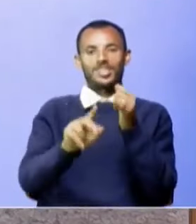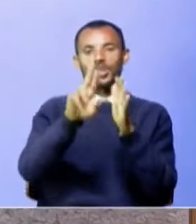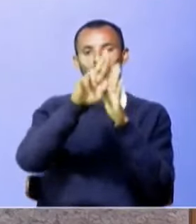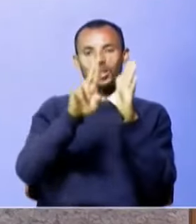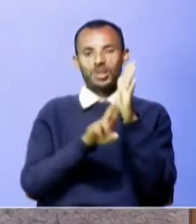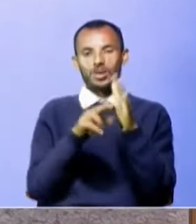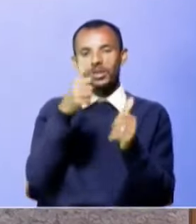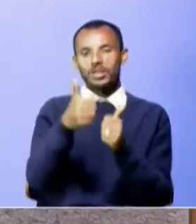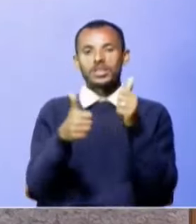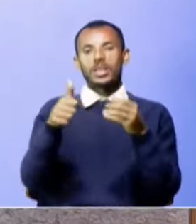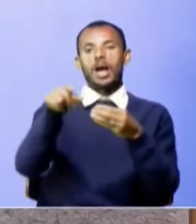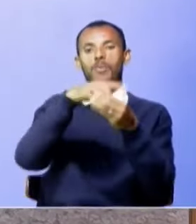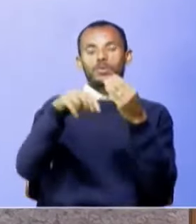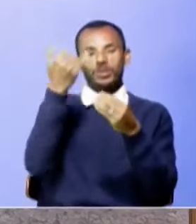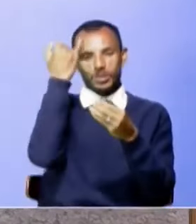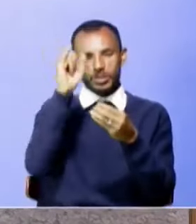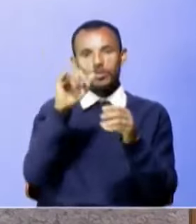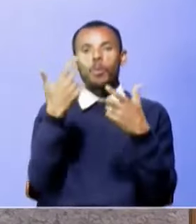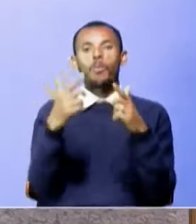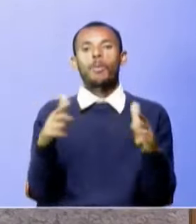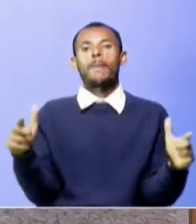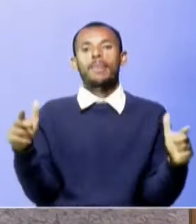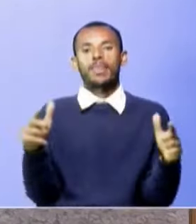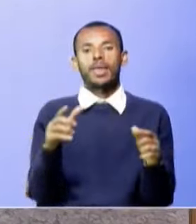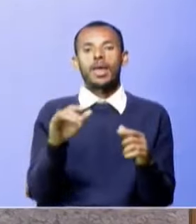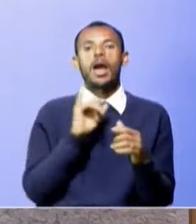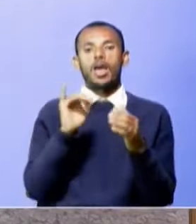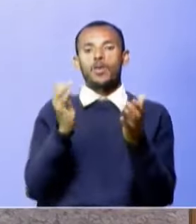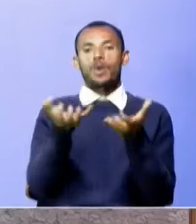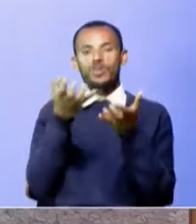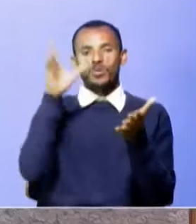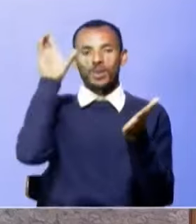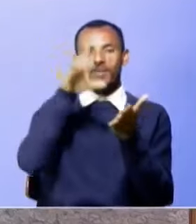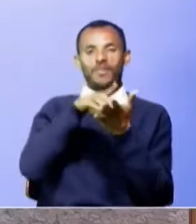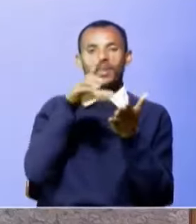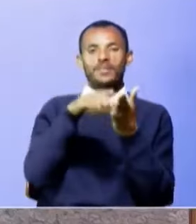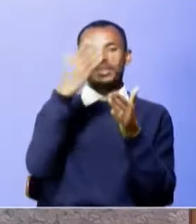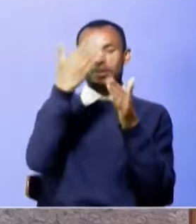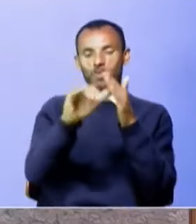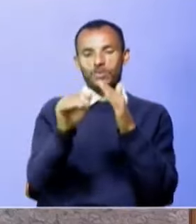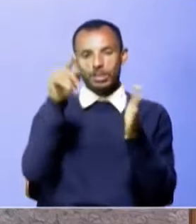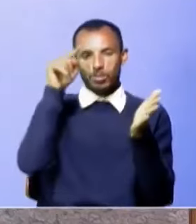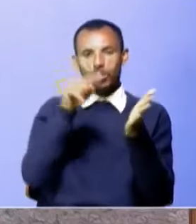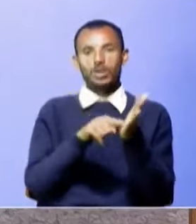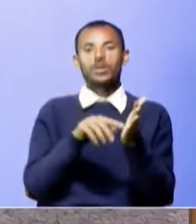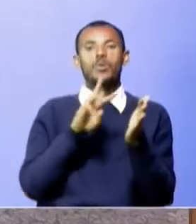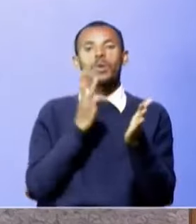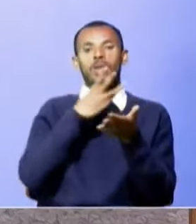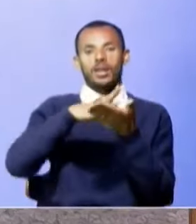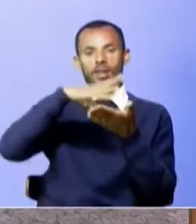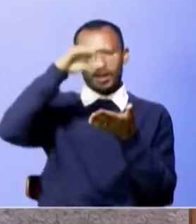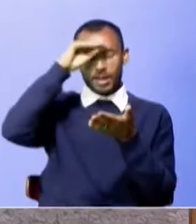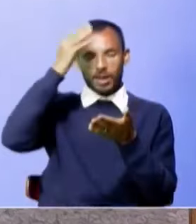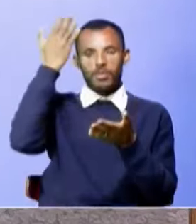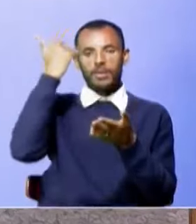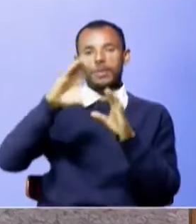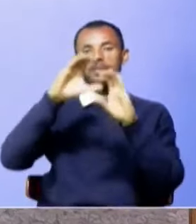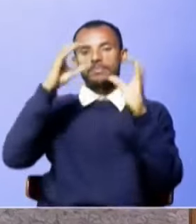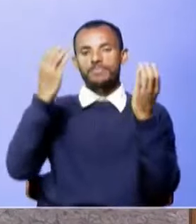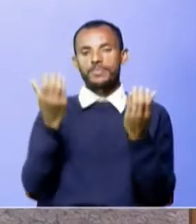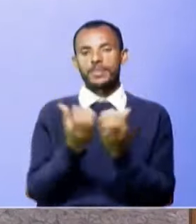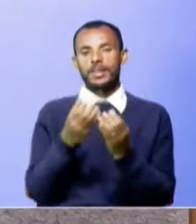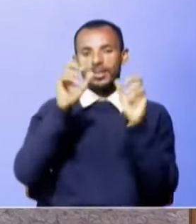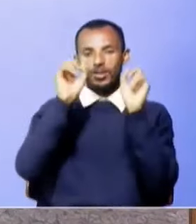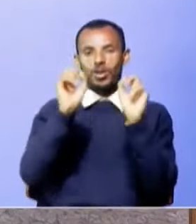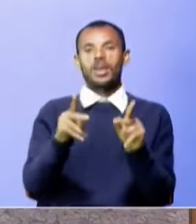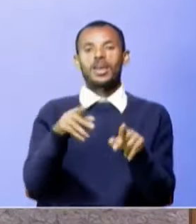which is about the concept of probability, I want to revise some of the points that we have seen in the previous unit.